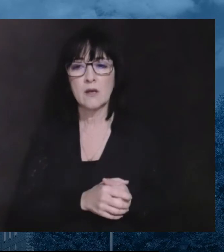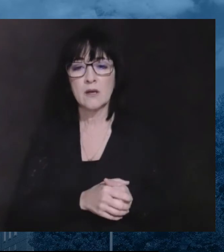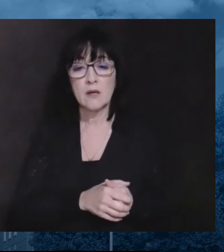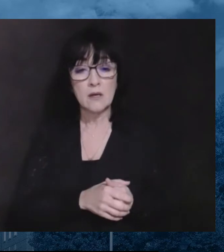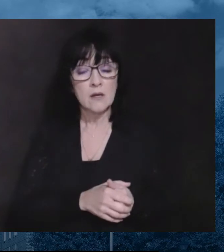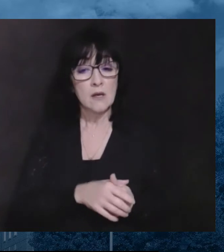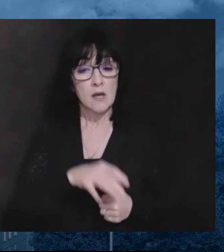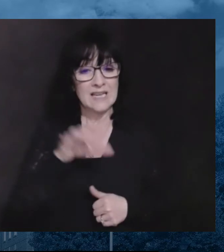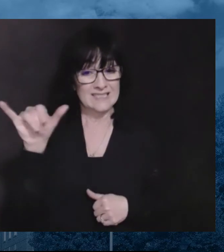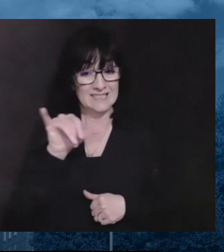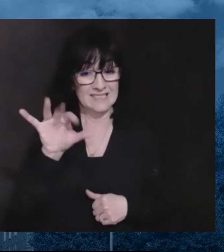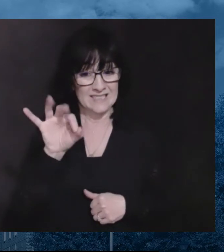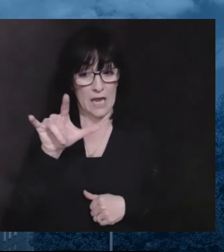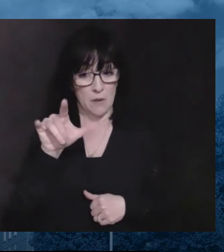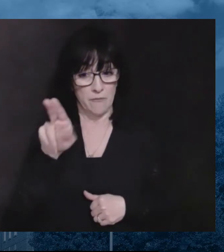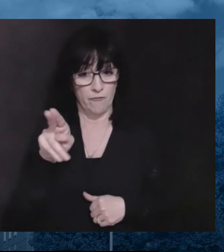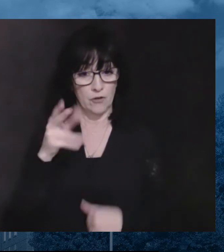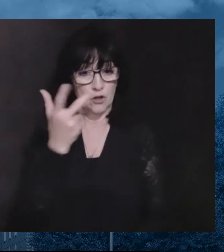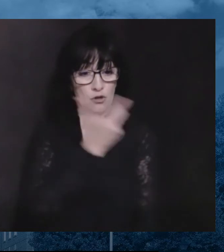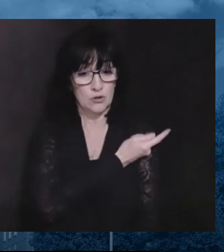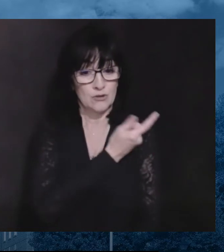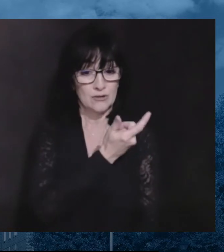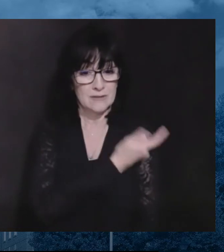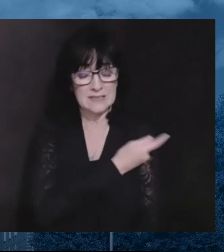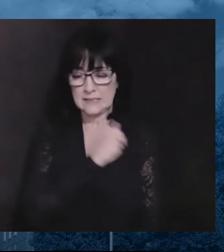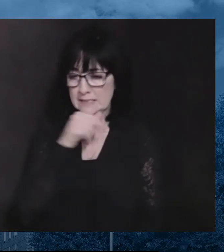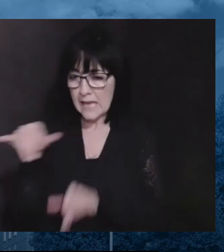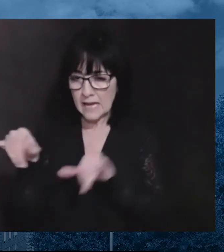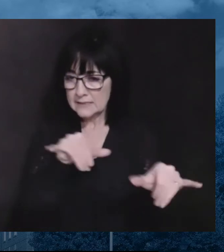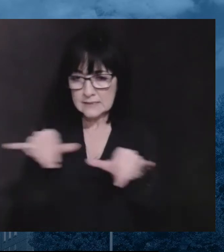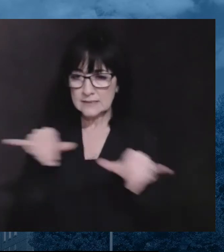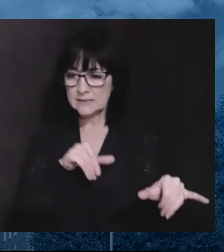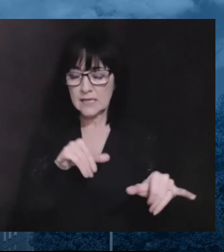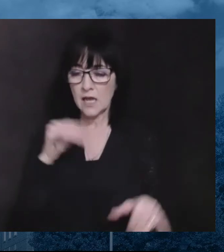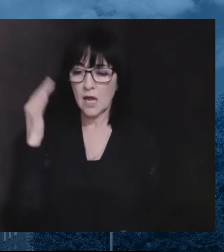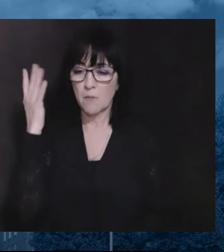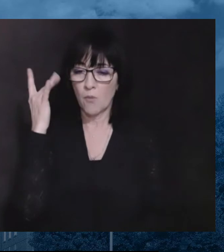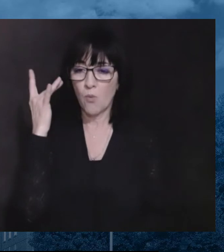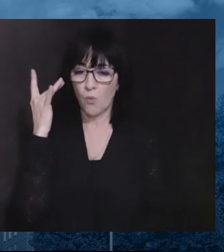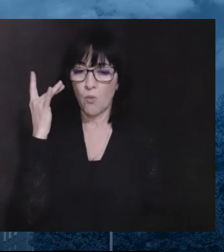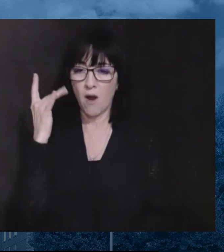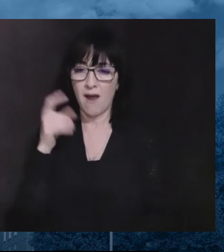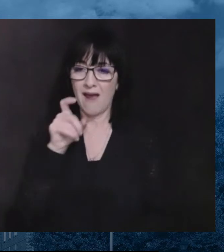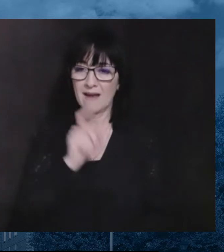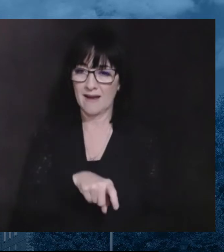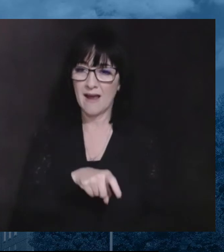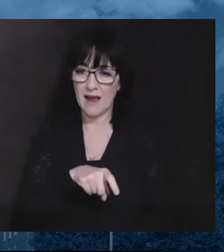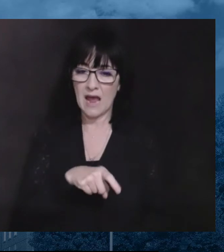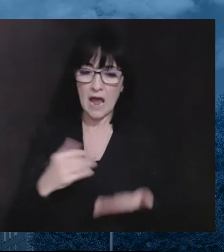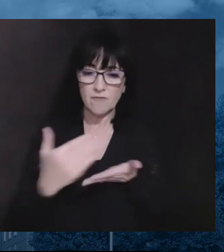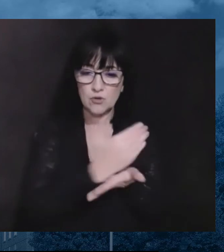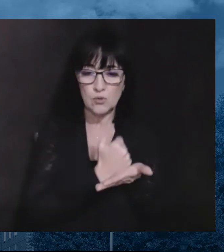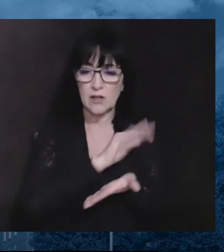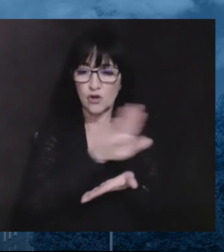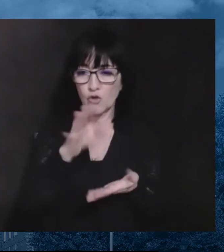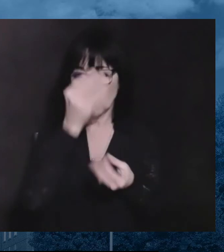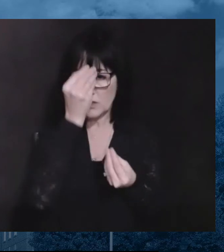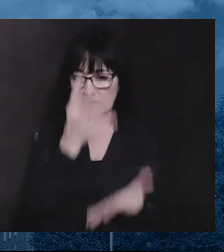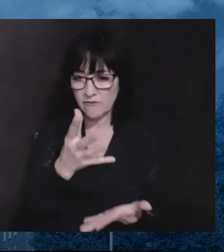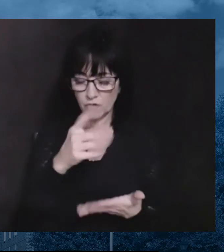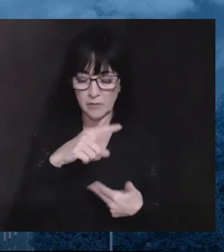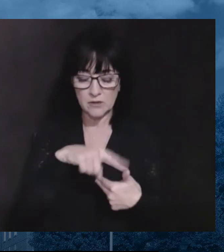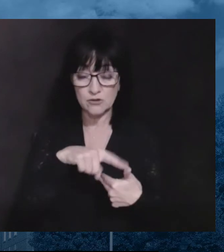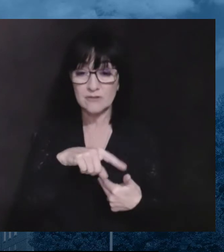vaccine, timing-wise, data collection-wise. We want to make sure we collect all the appropriate data. We've put